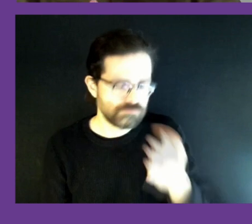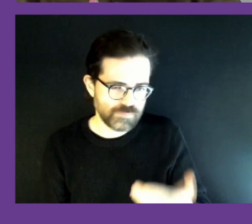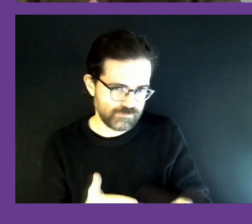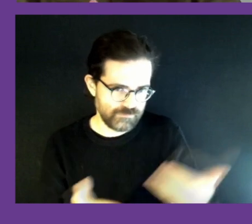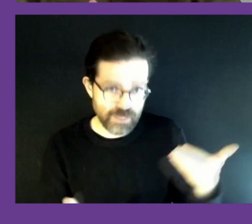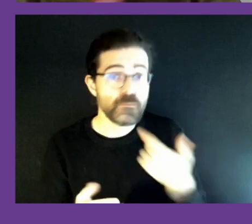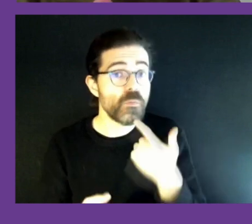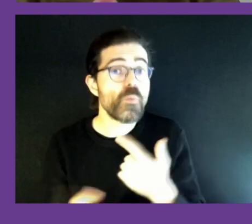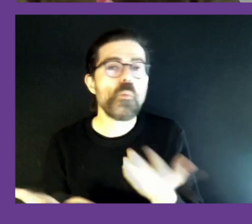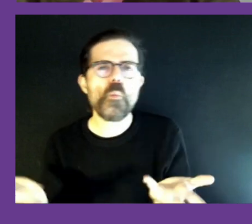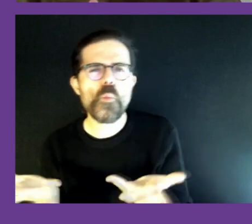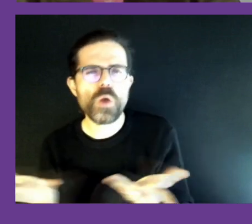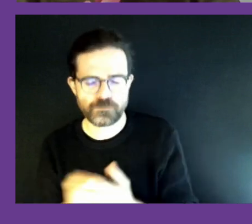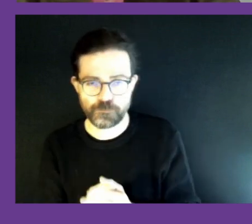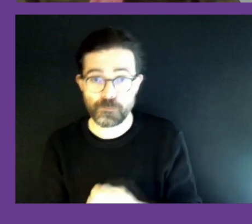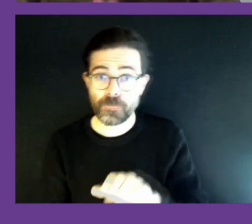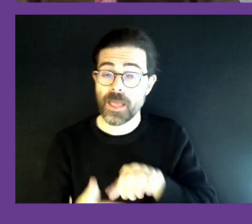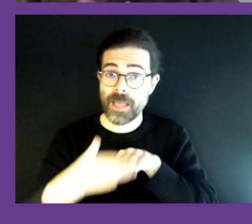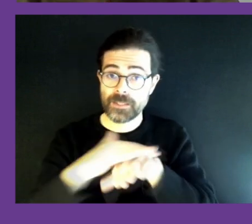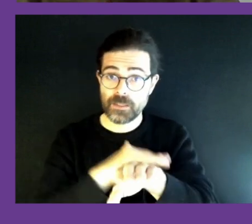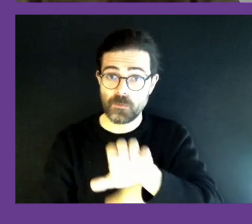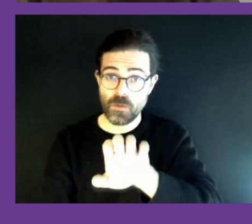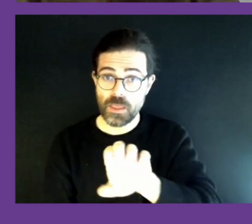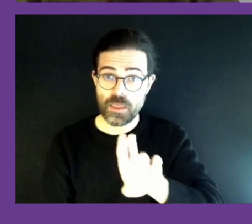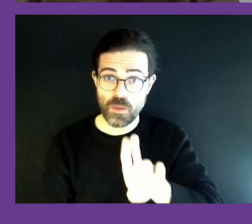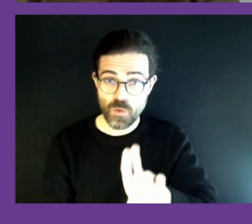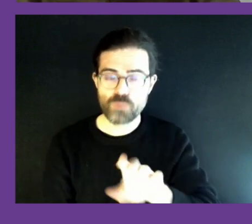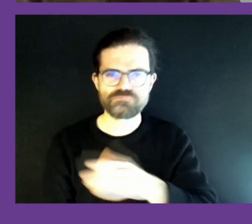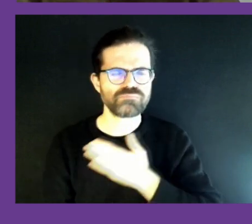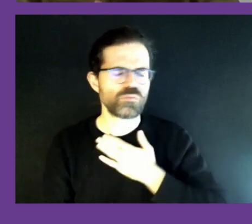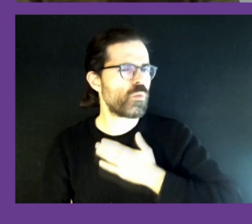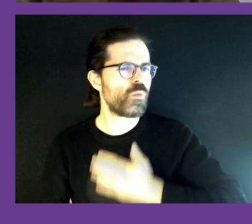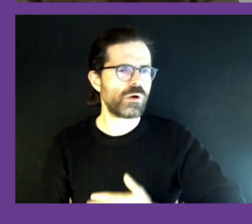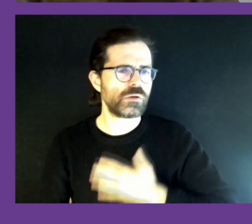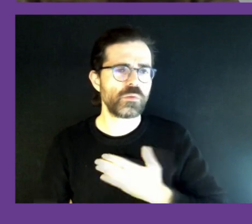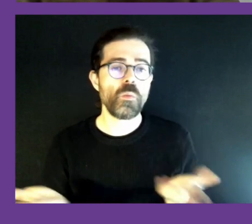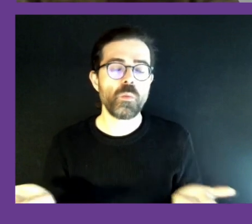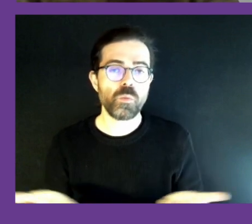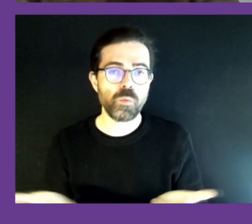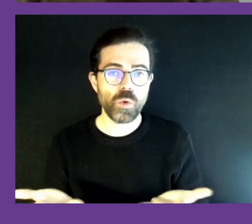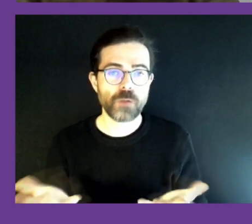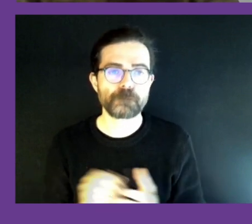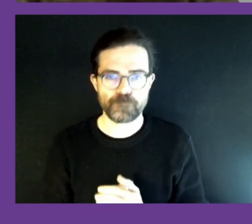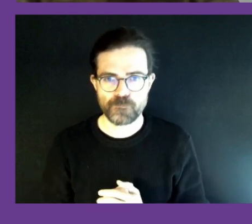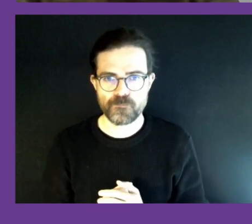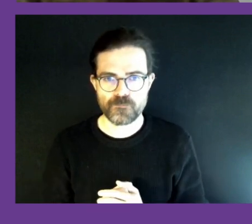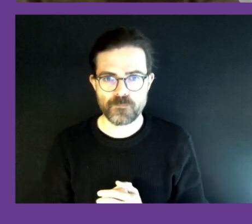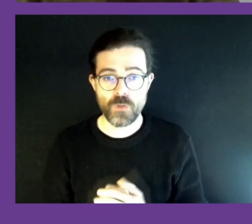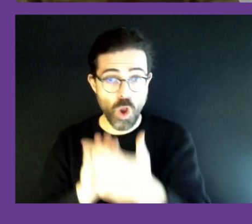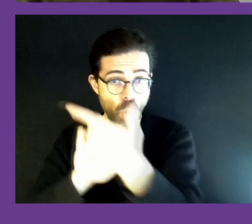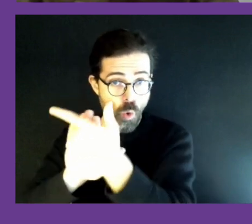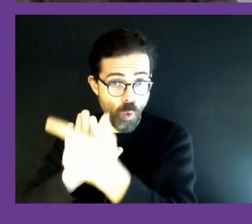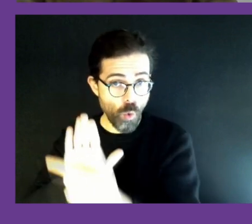AccessibleEU is the project aims to support the effective implementation of EU laws